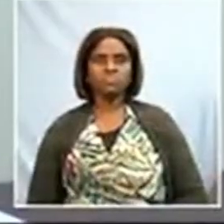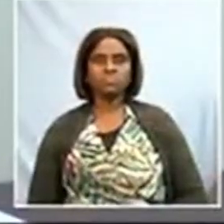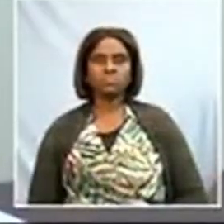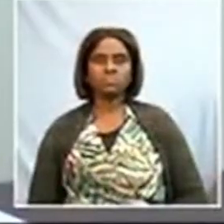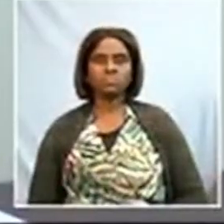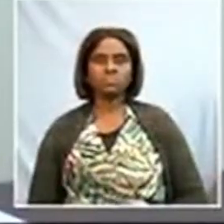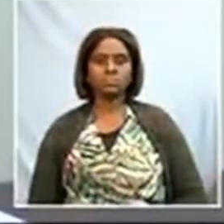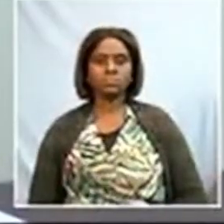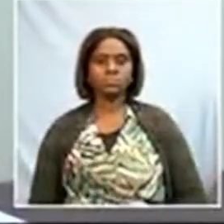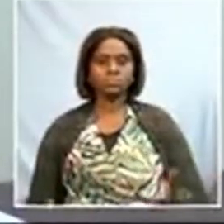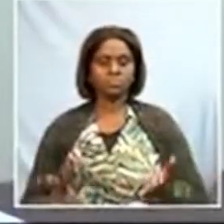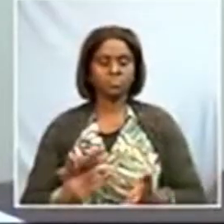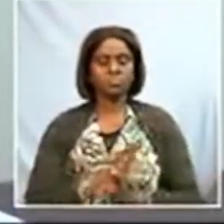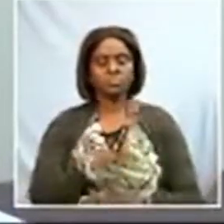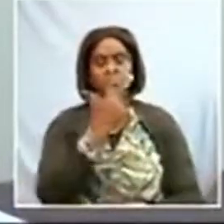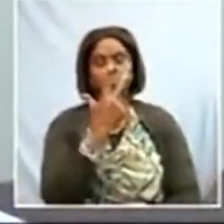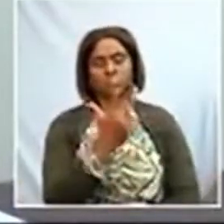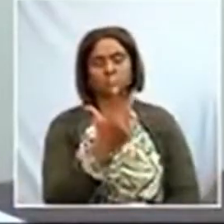On page 3,